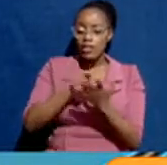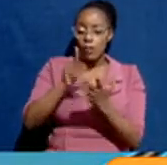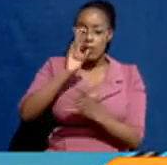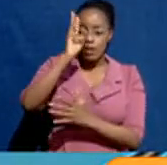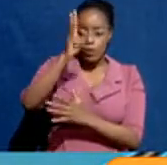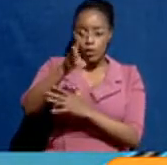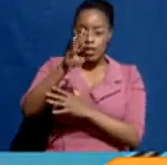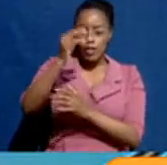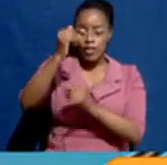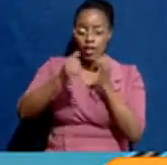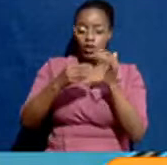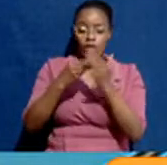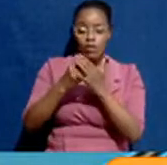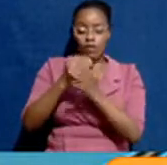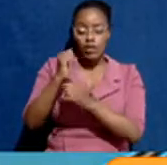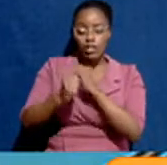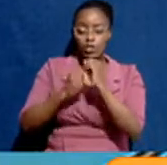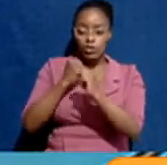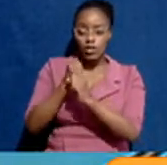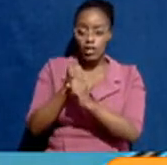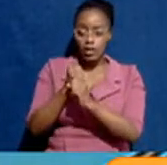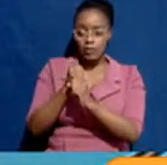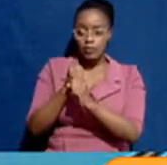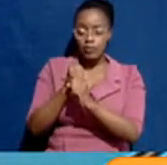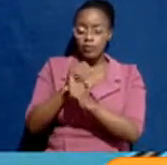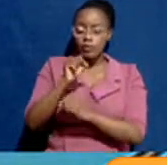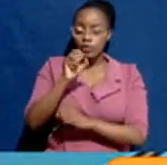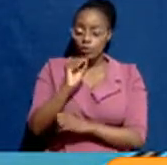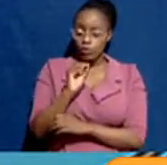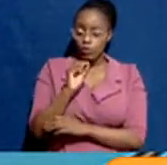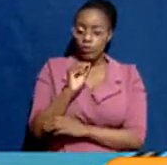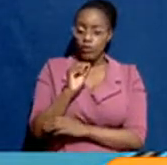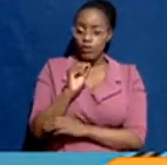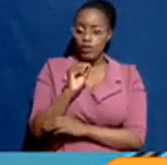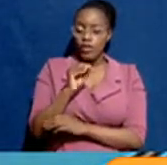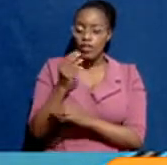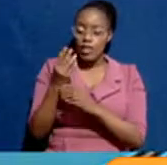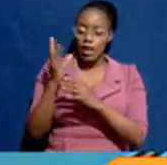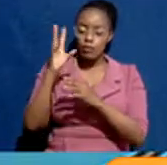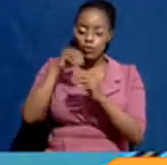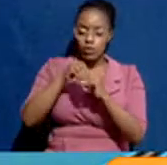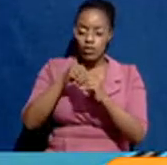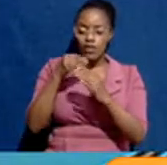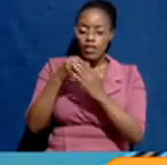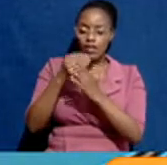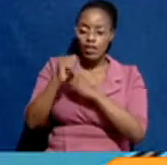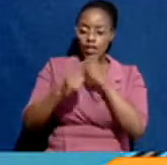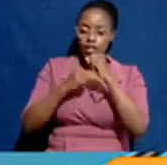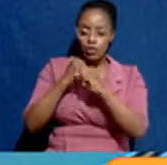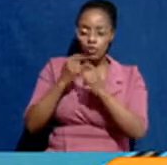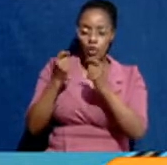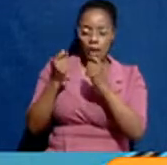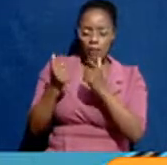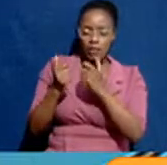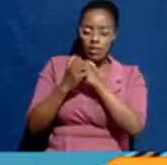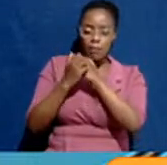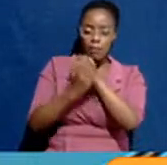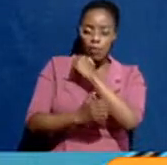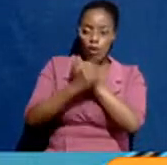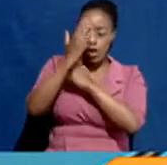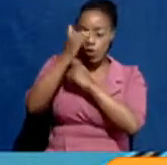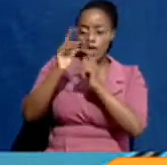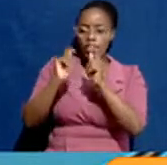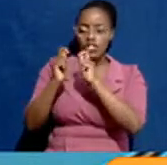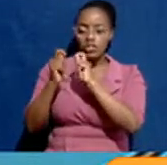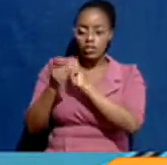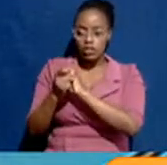the end of the financial year. So the absorption this financial year was a bit poor because of the